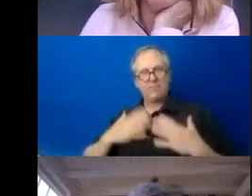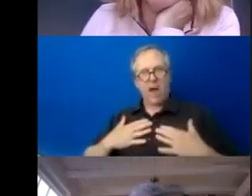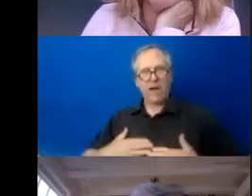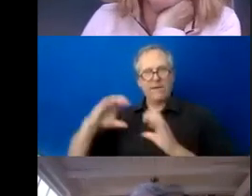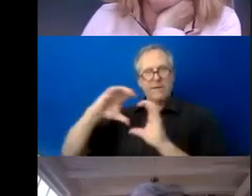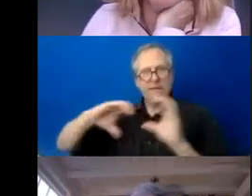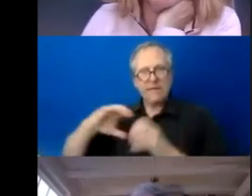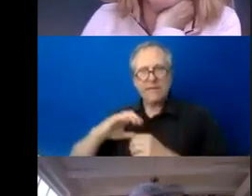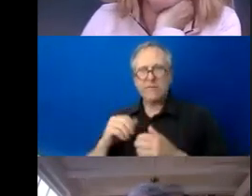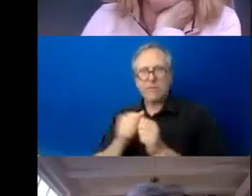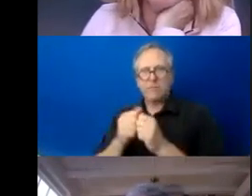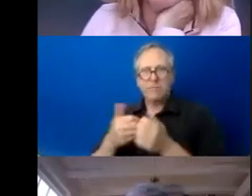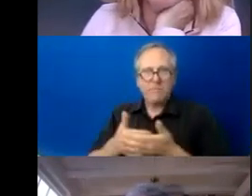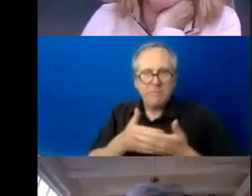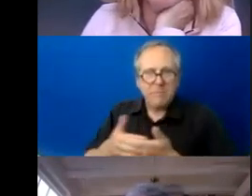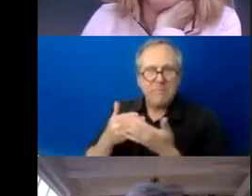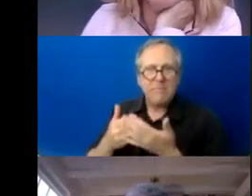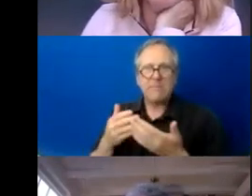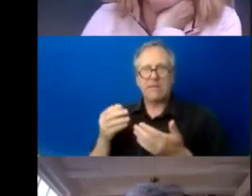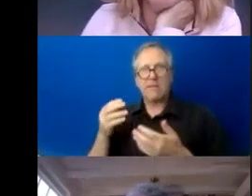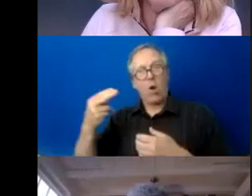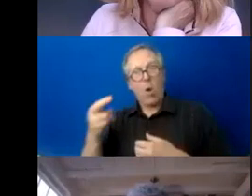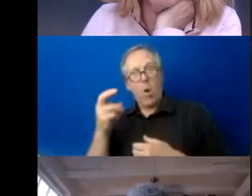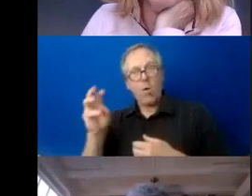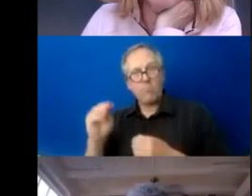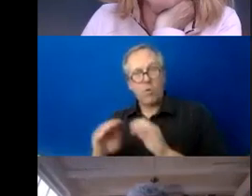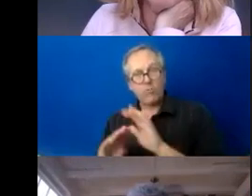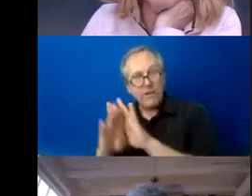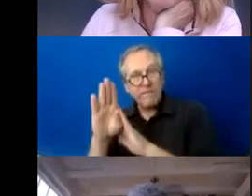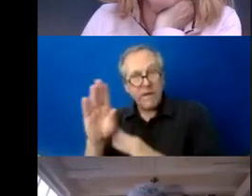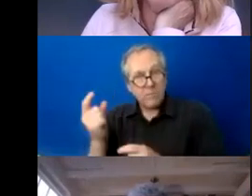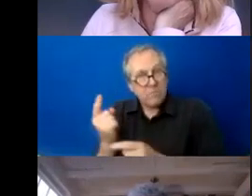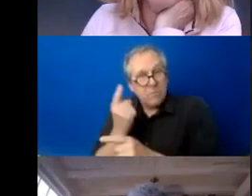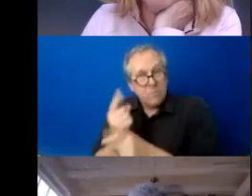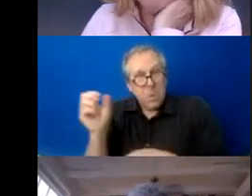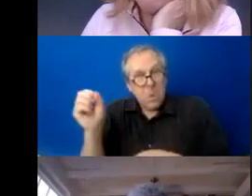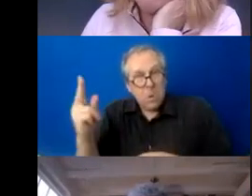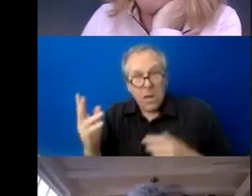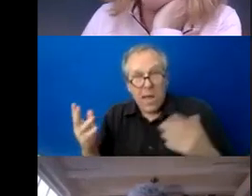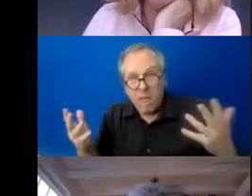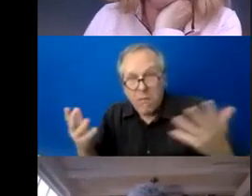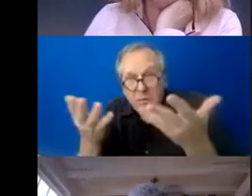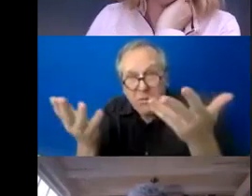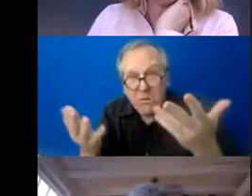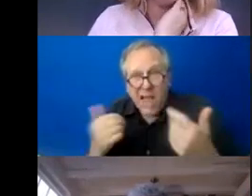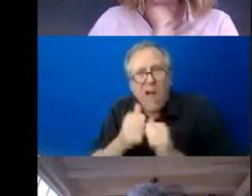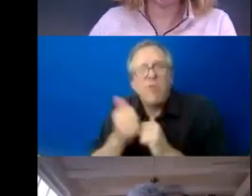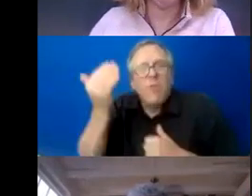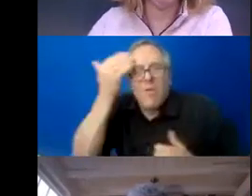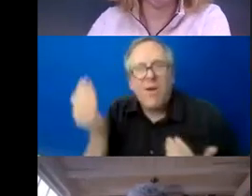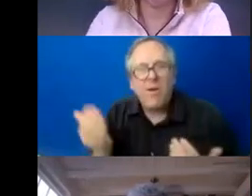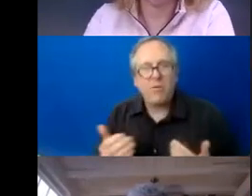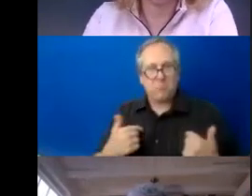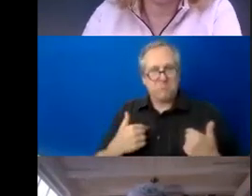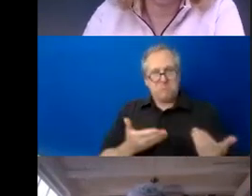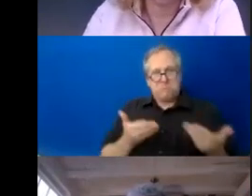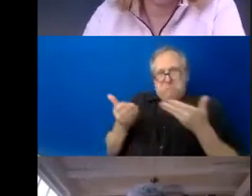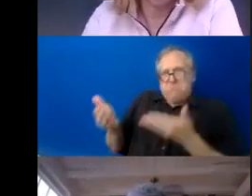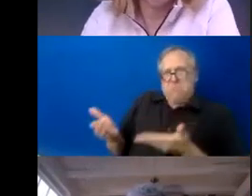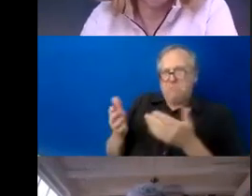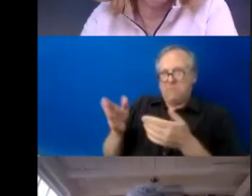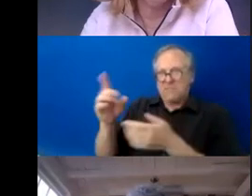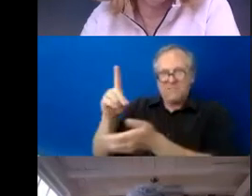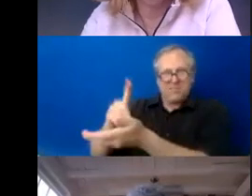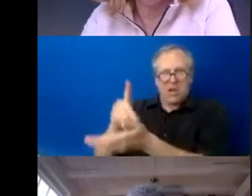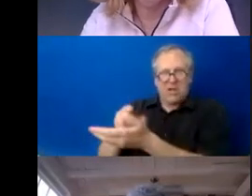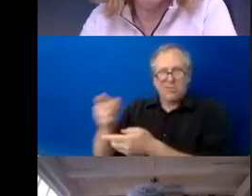fertility, healthy hormone growth, etc. I'm going to turn this over to either Brina or Becca to like address this in like a little bit more